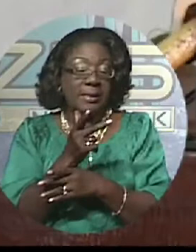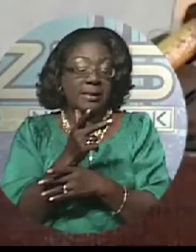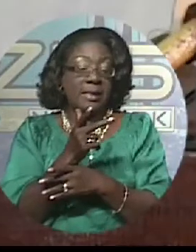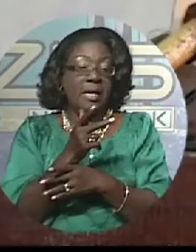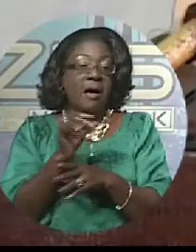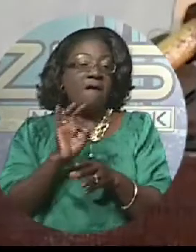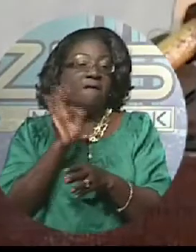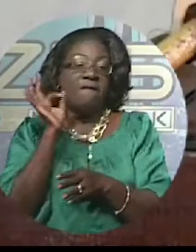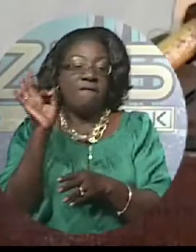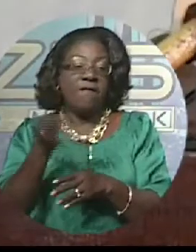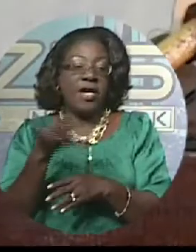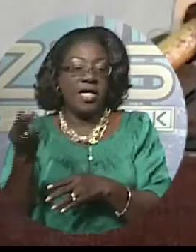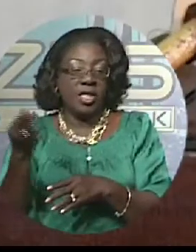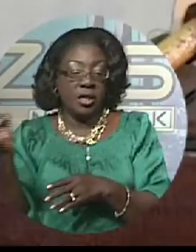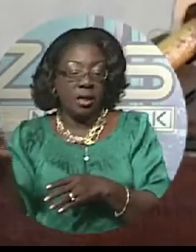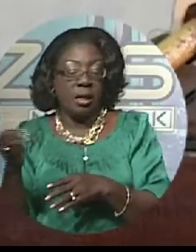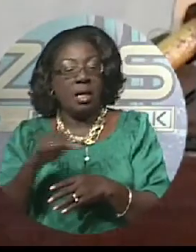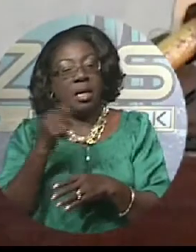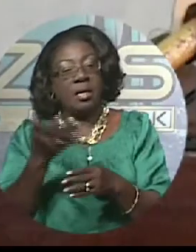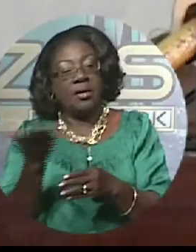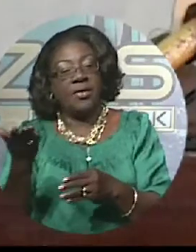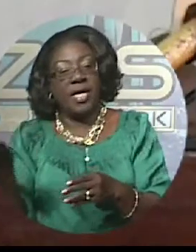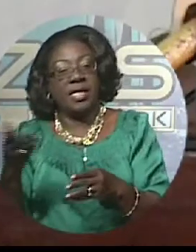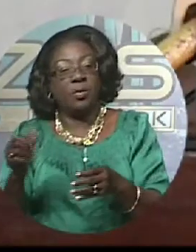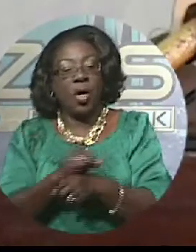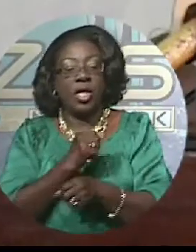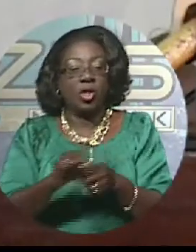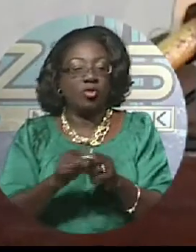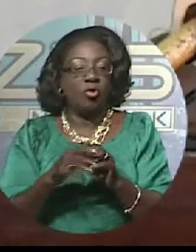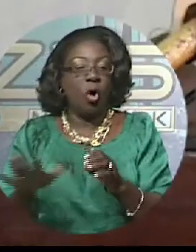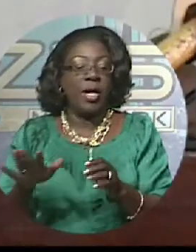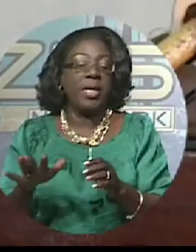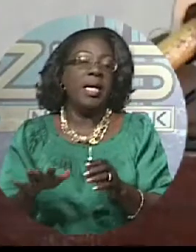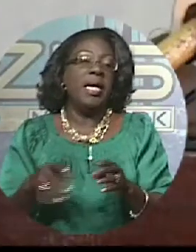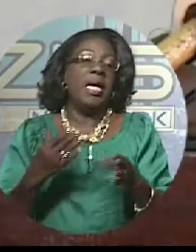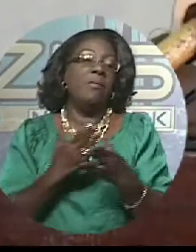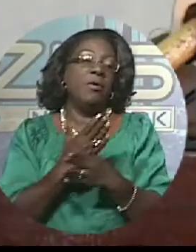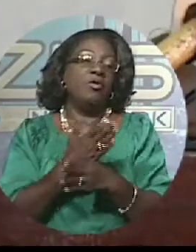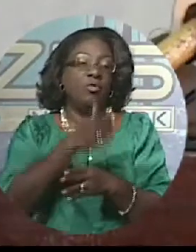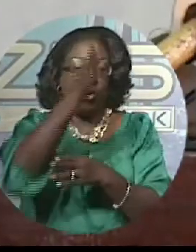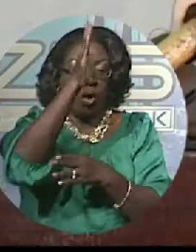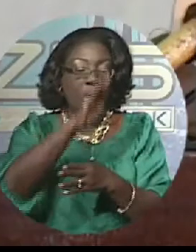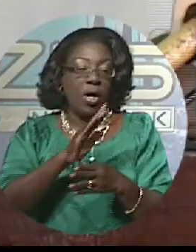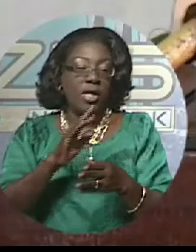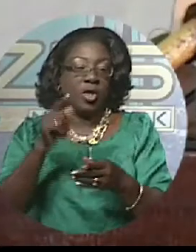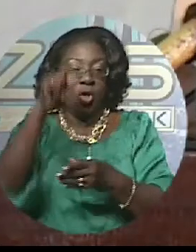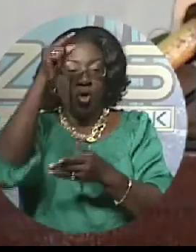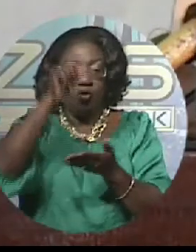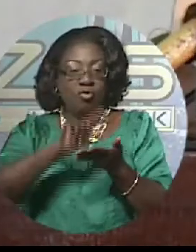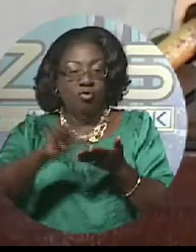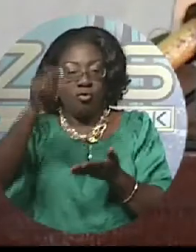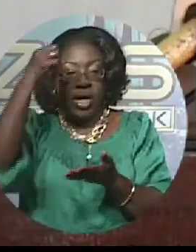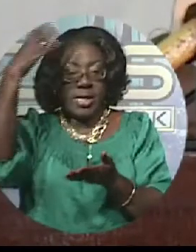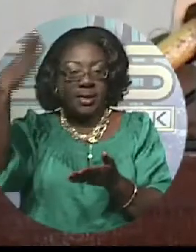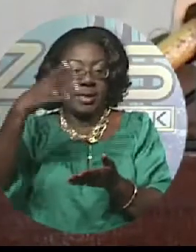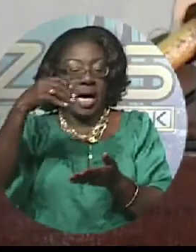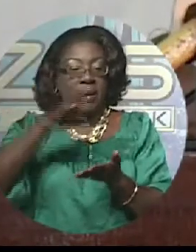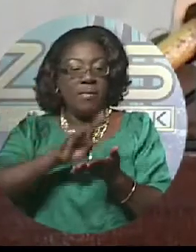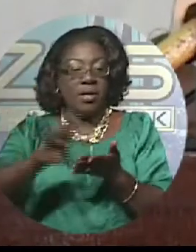destroyed. It was through God's grace and mercy that there were no serious injuries or loss of